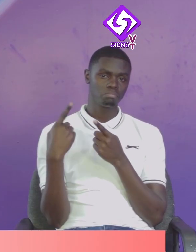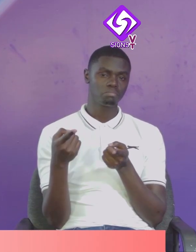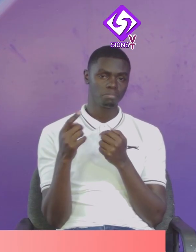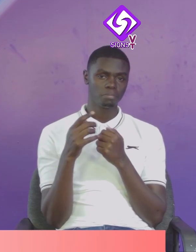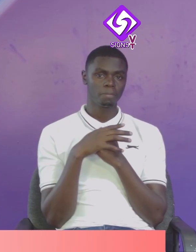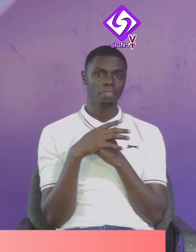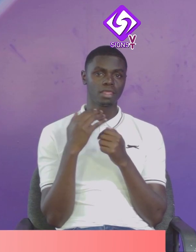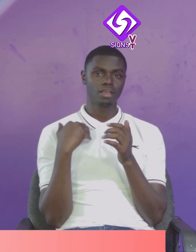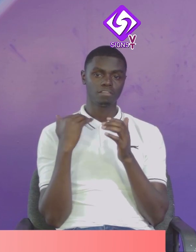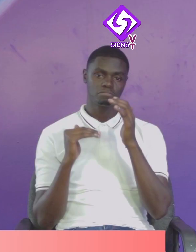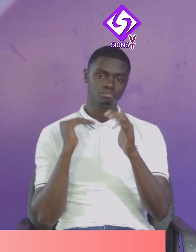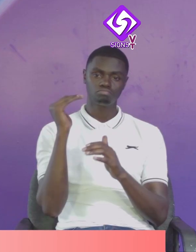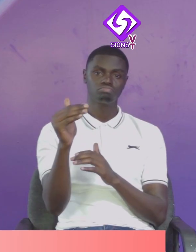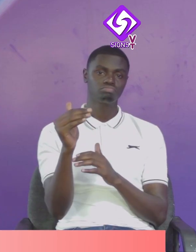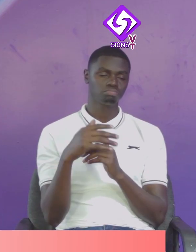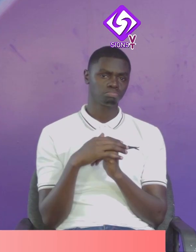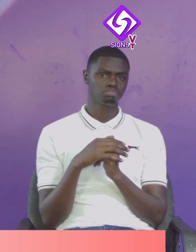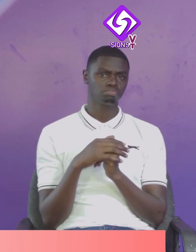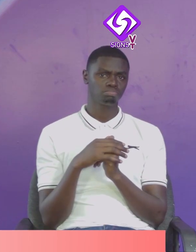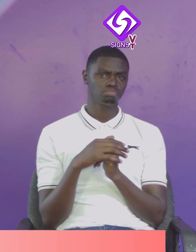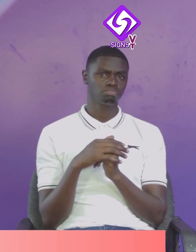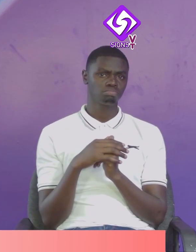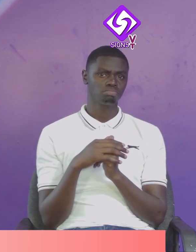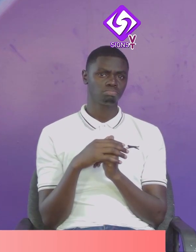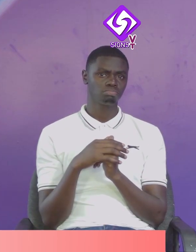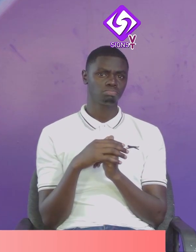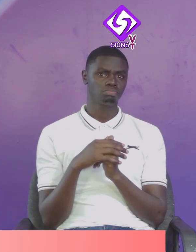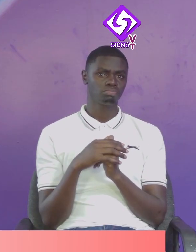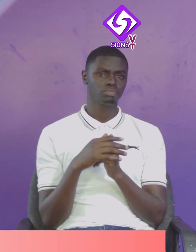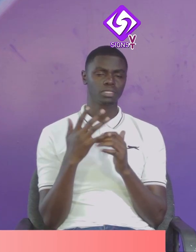down, and this may be due to the withdrawals of